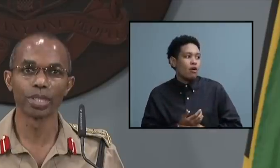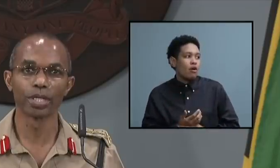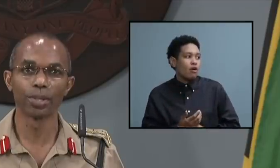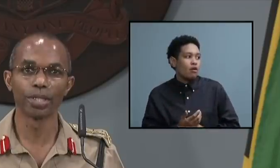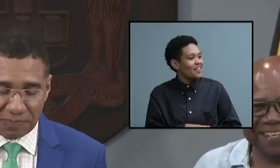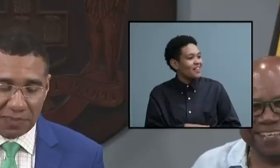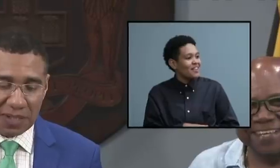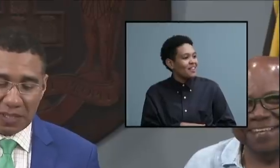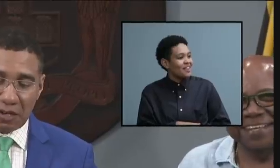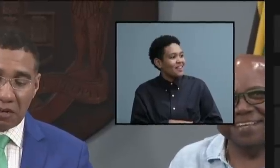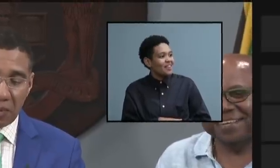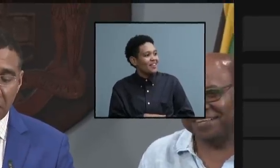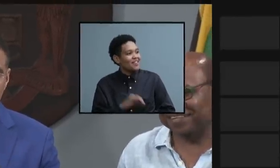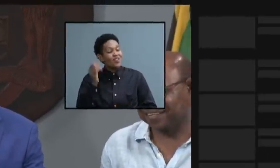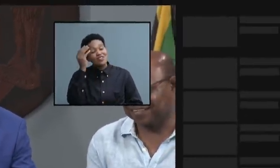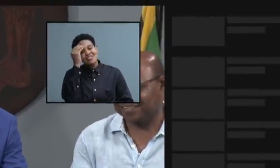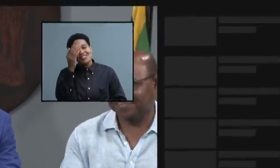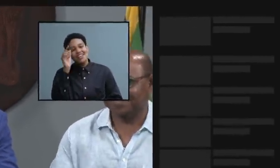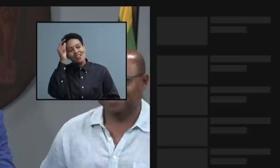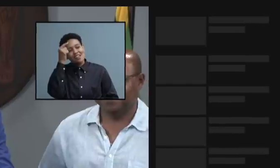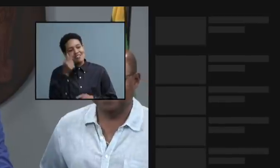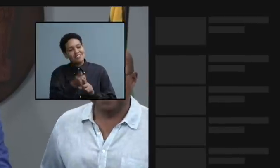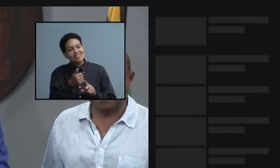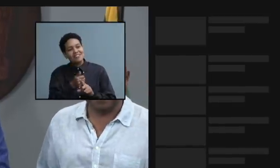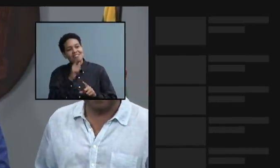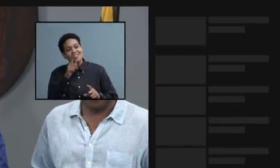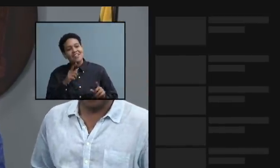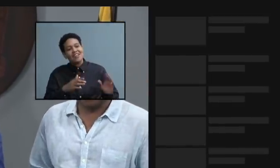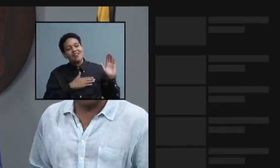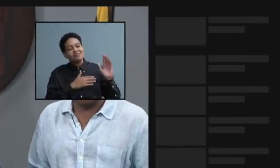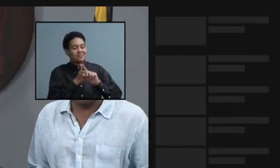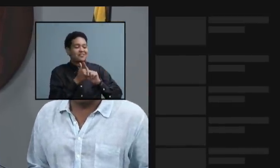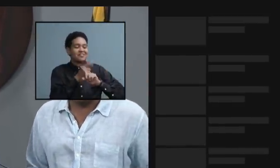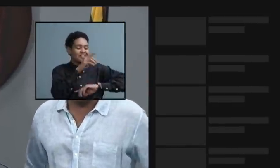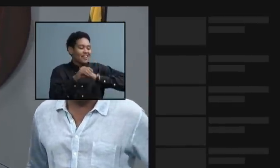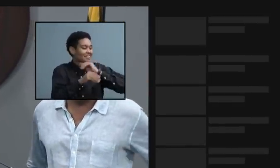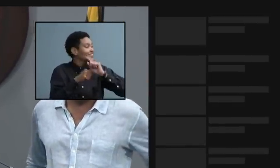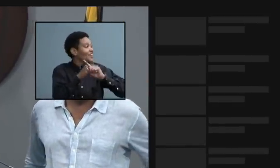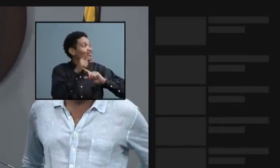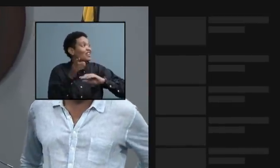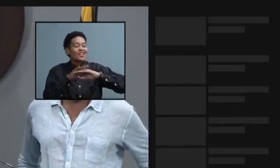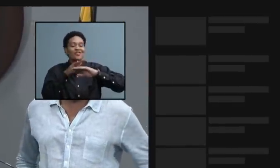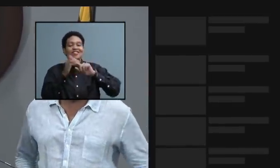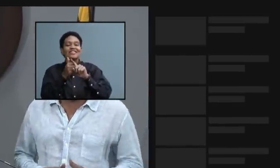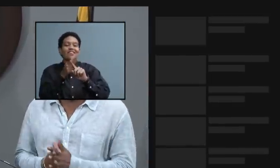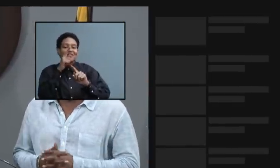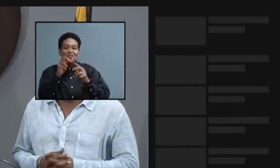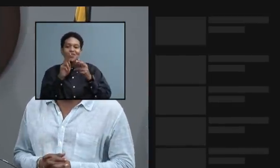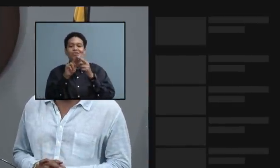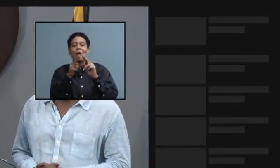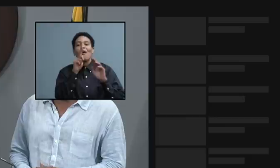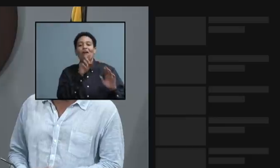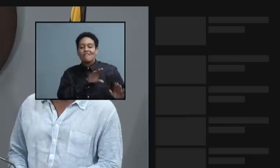use when they are deployed. The government is committed to increasing the number of